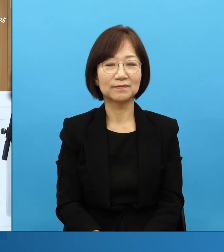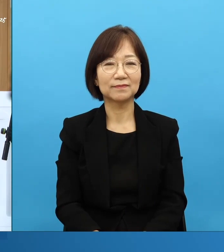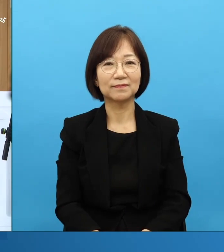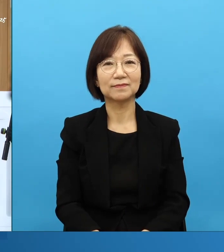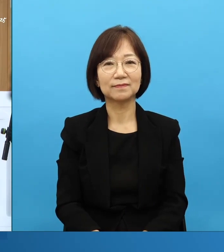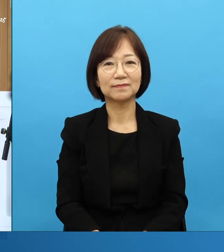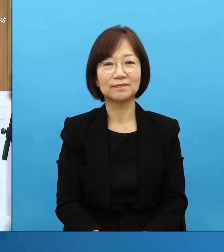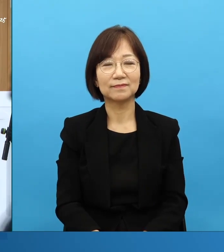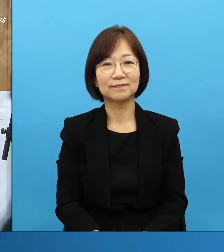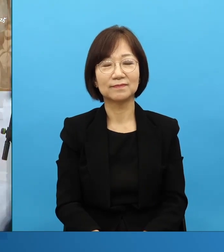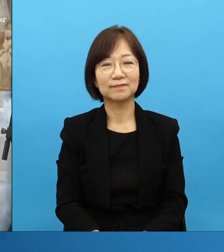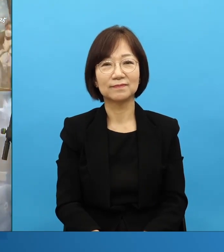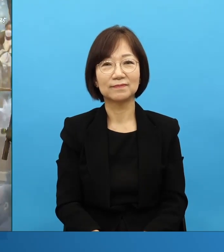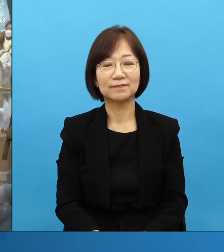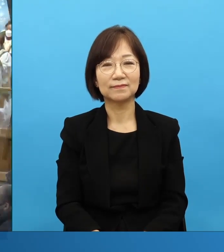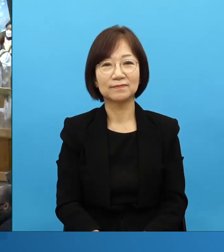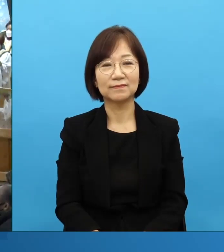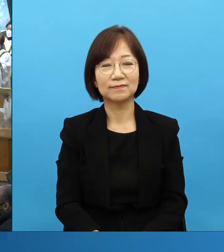Kingdom Has Come."